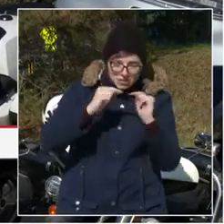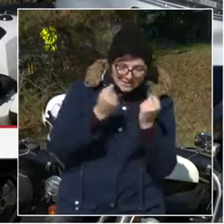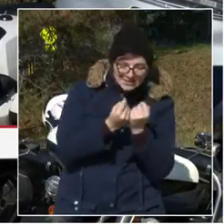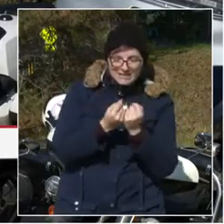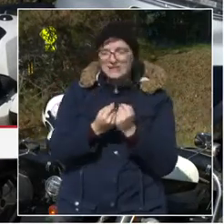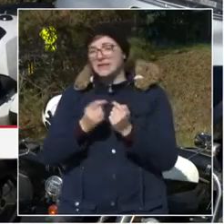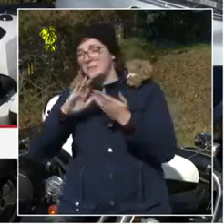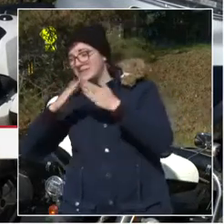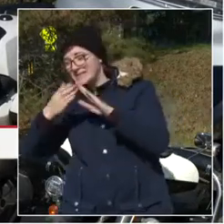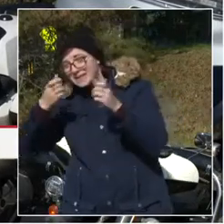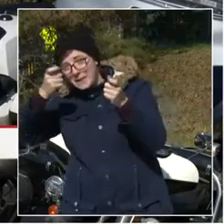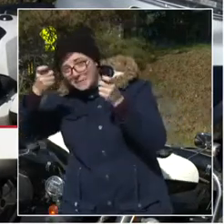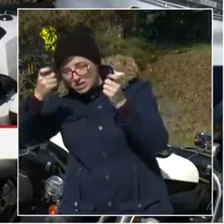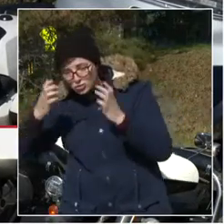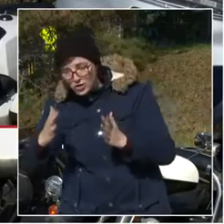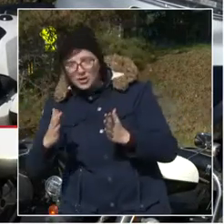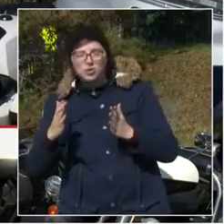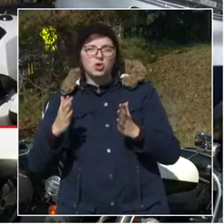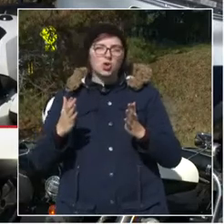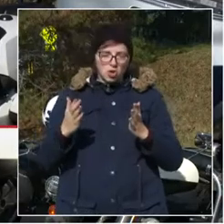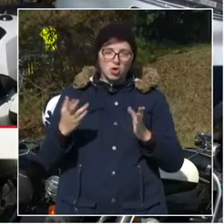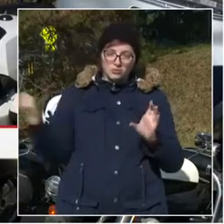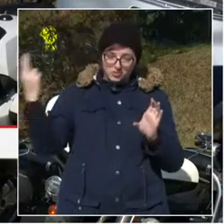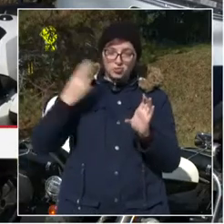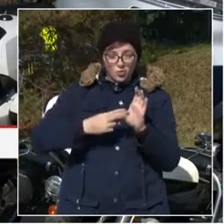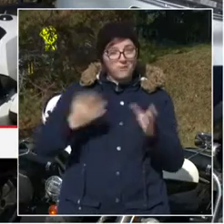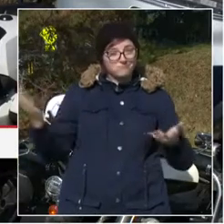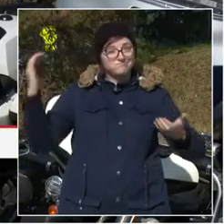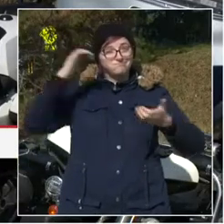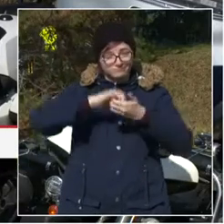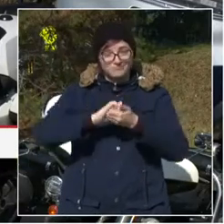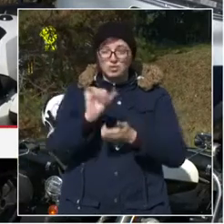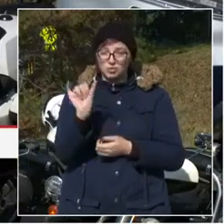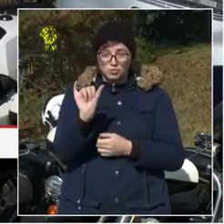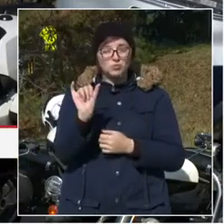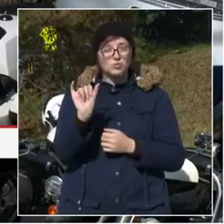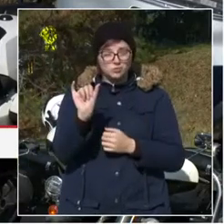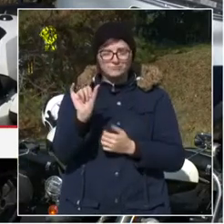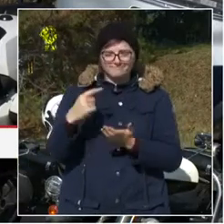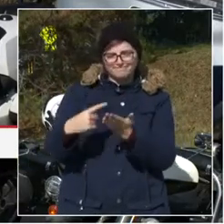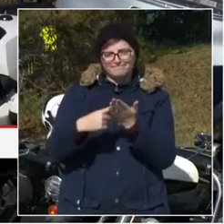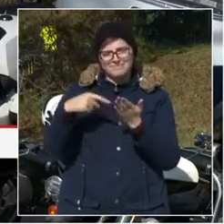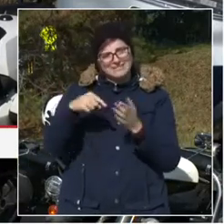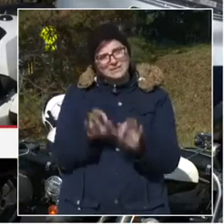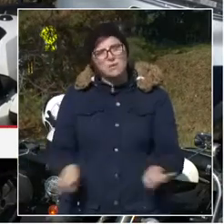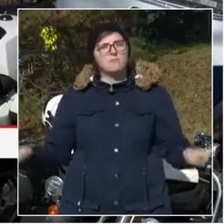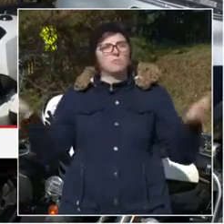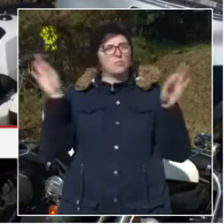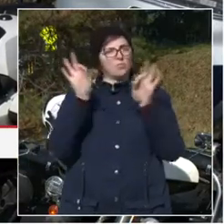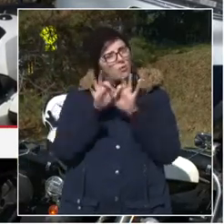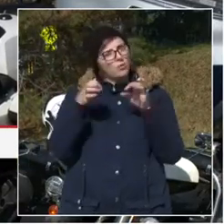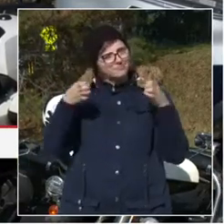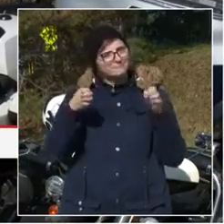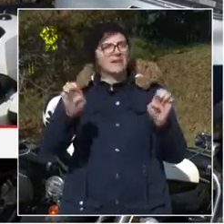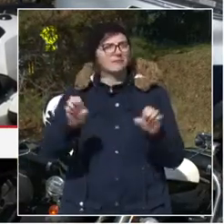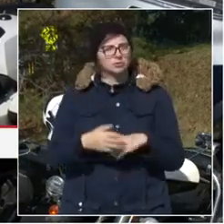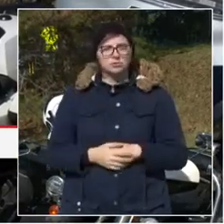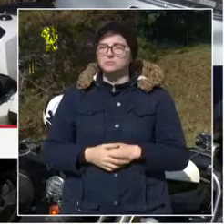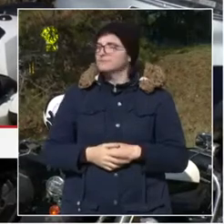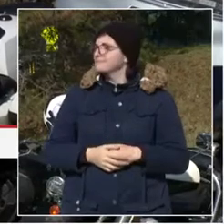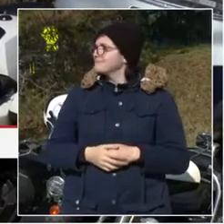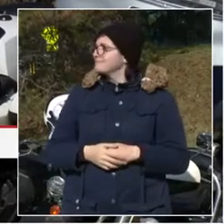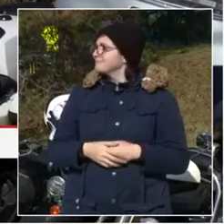city administrator, has also joined us to talk about these important efforts.